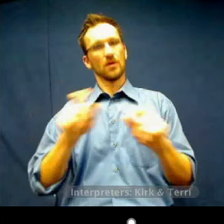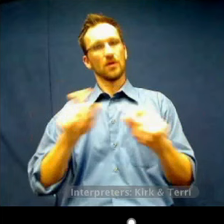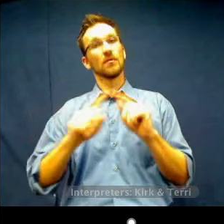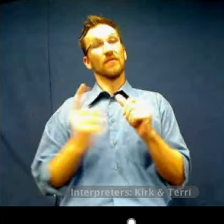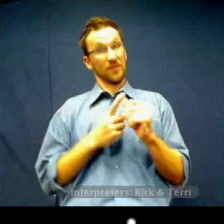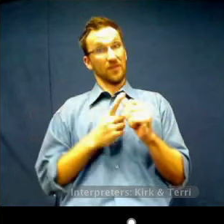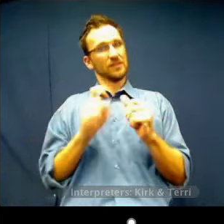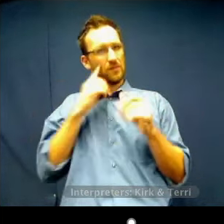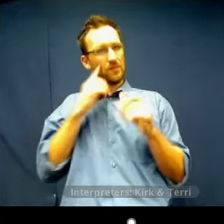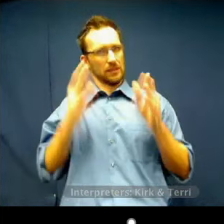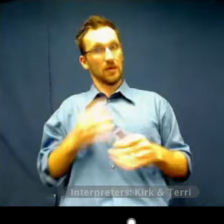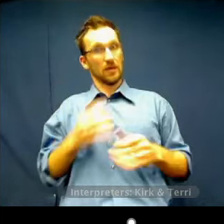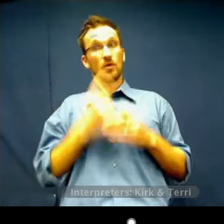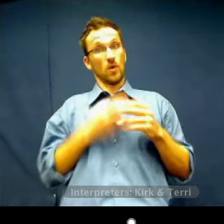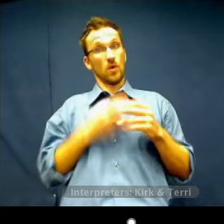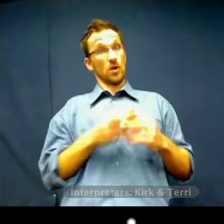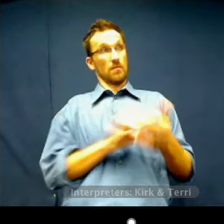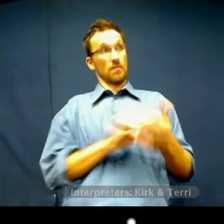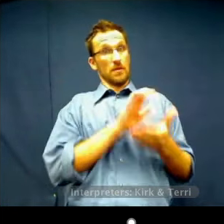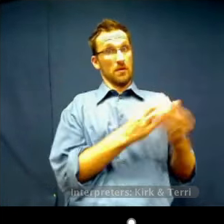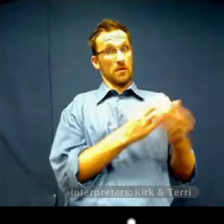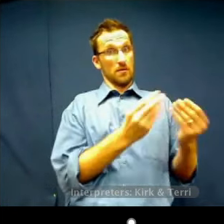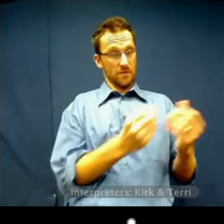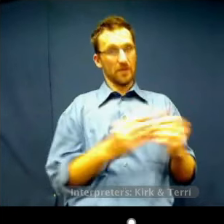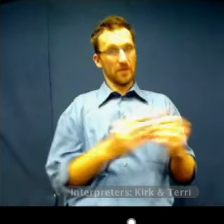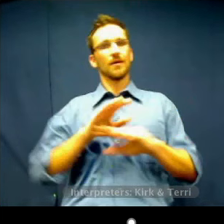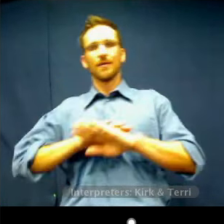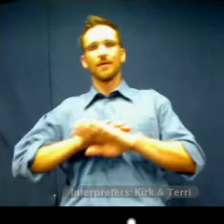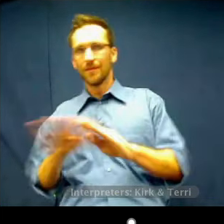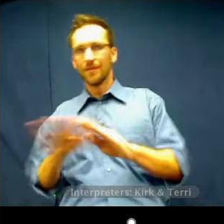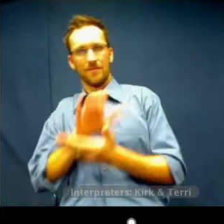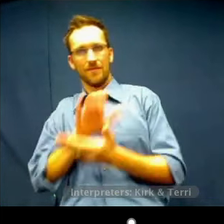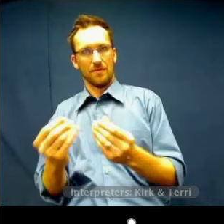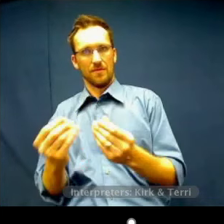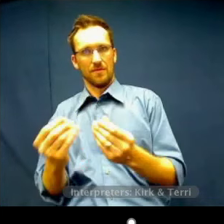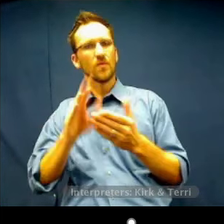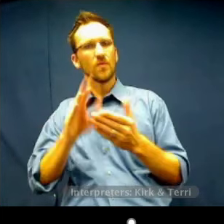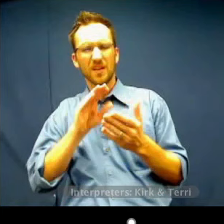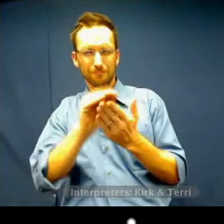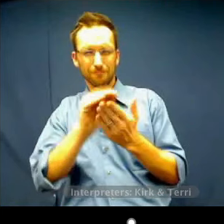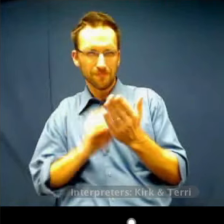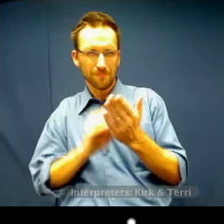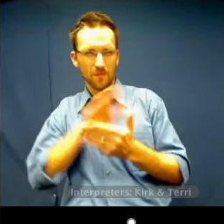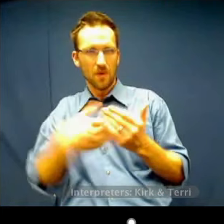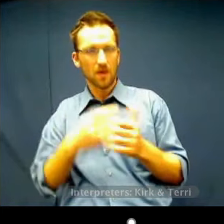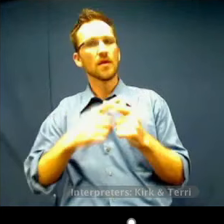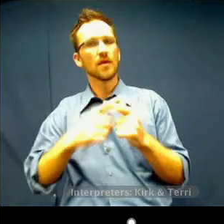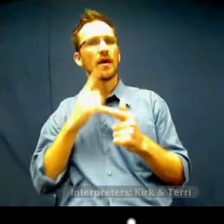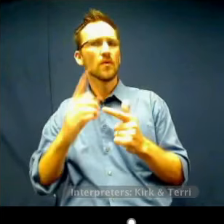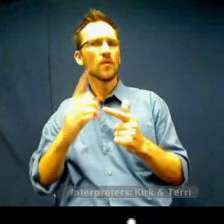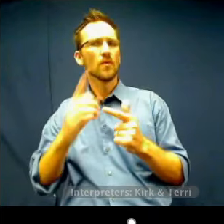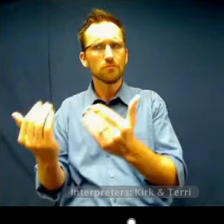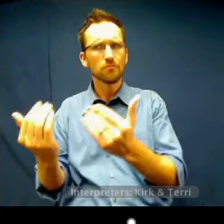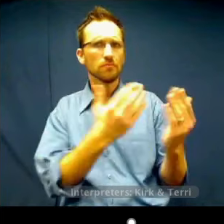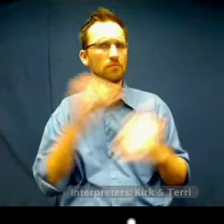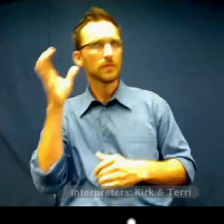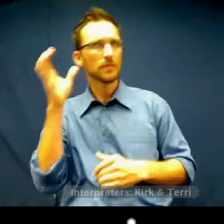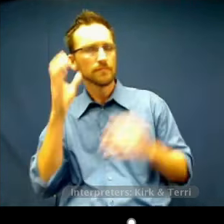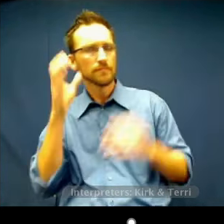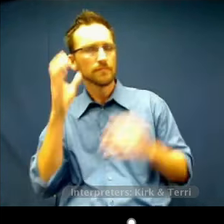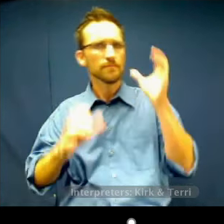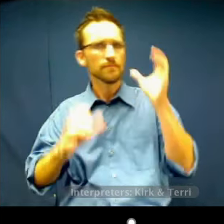non-marital. Then they do an inventory. Then they listen to testimony on the various factors that are set forth in the statute about why the